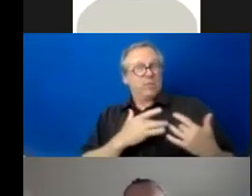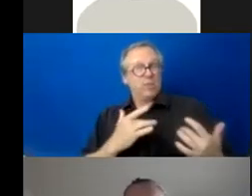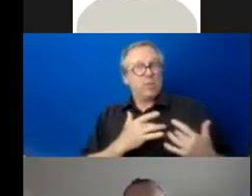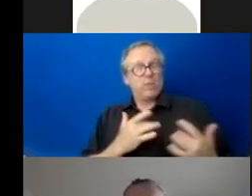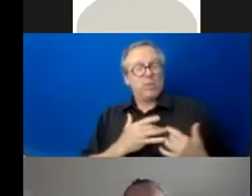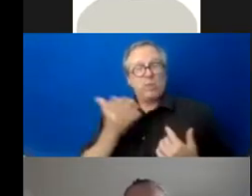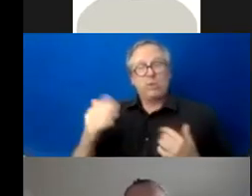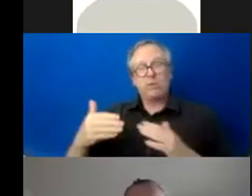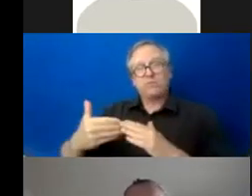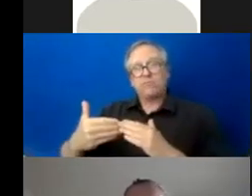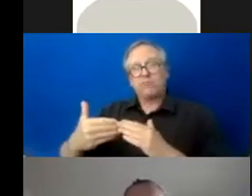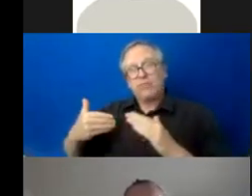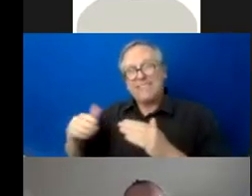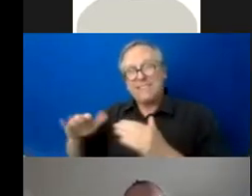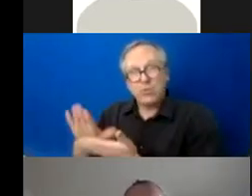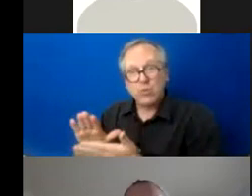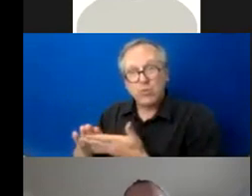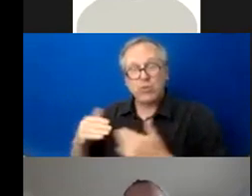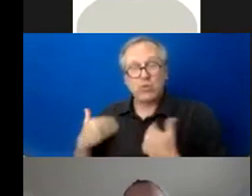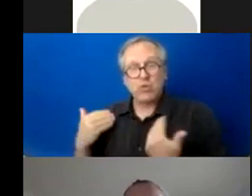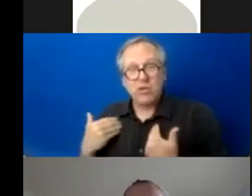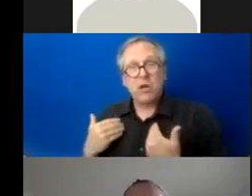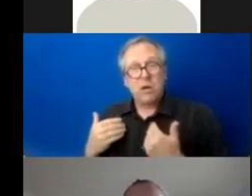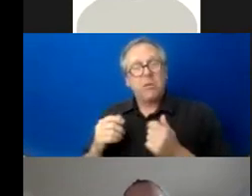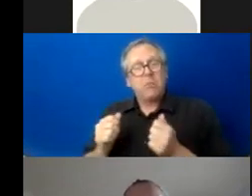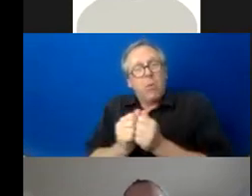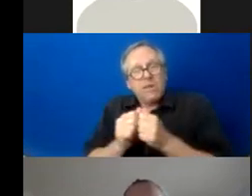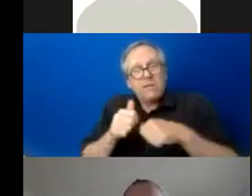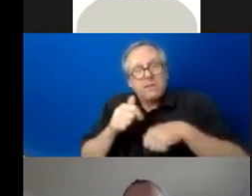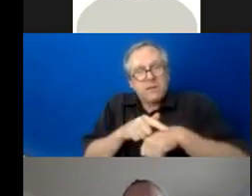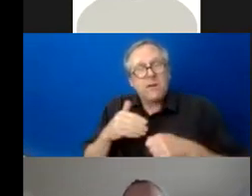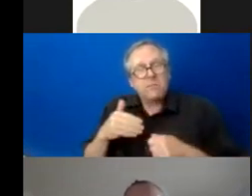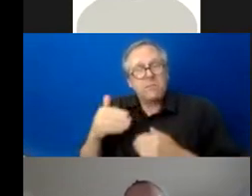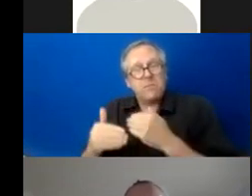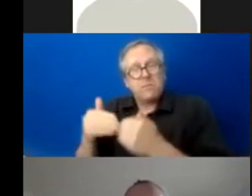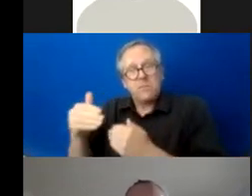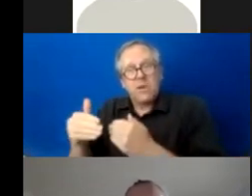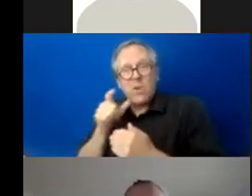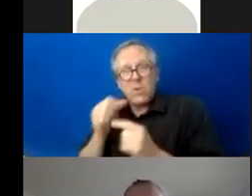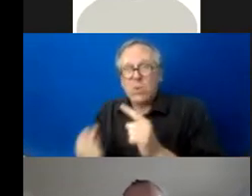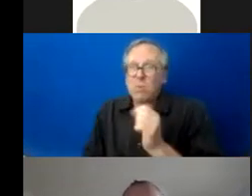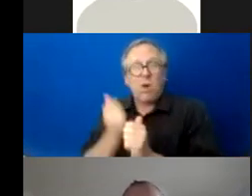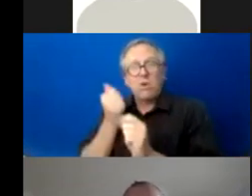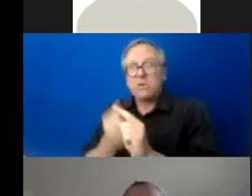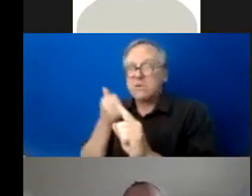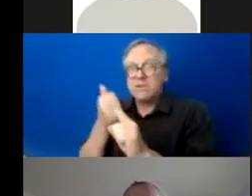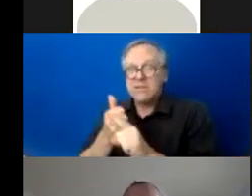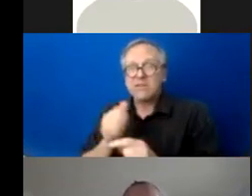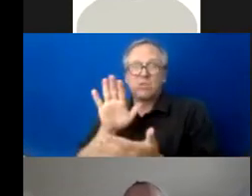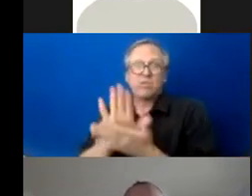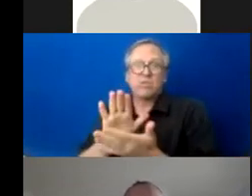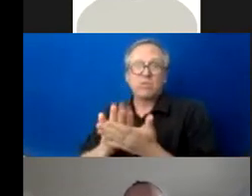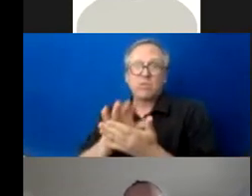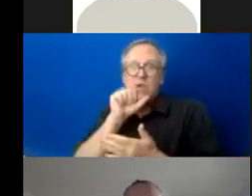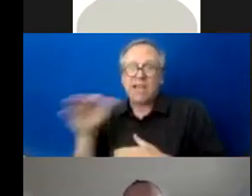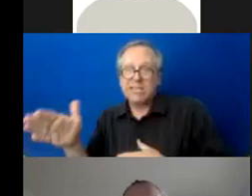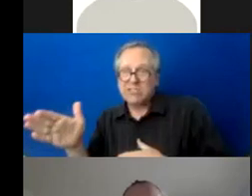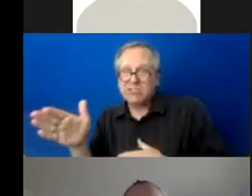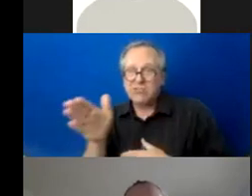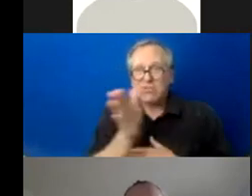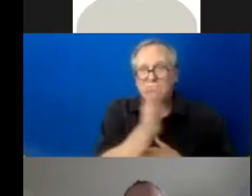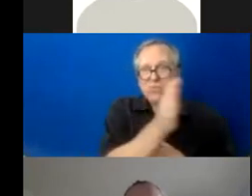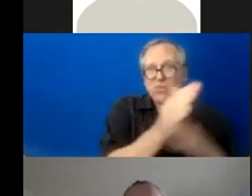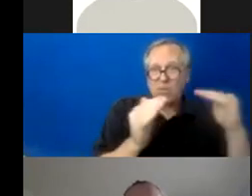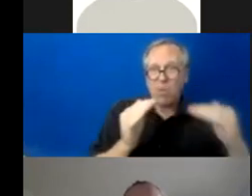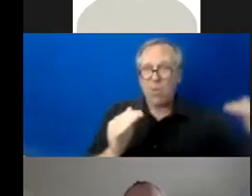preschool and younger age kiddos. And then as time marched on, it's really the adolescents, the school-age children and older that have